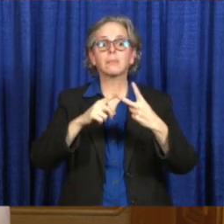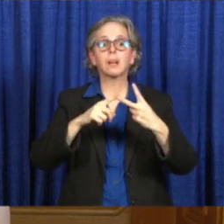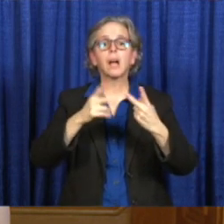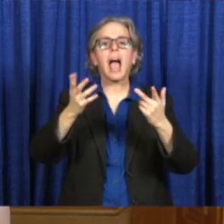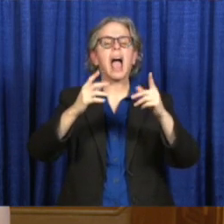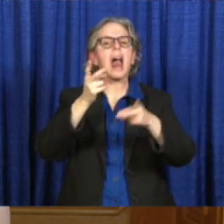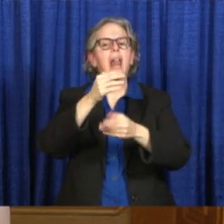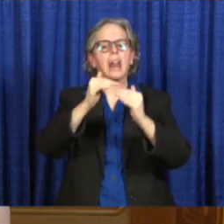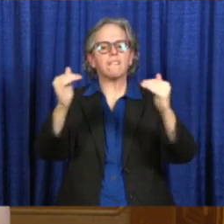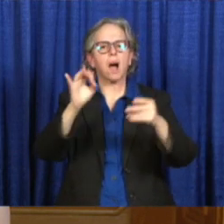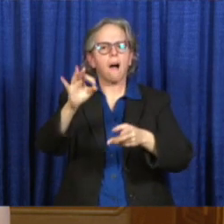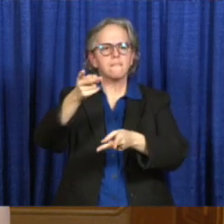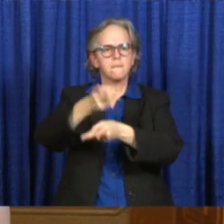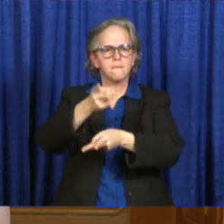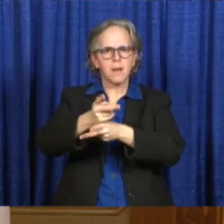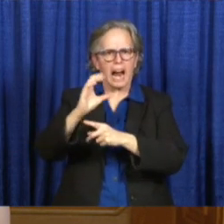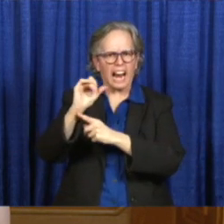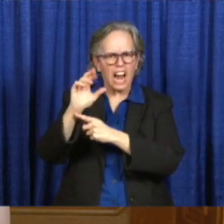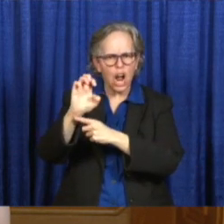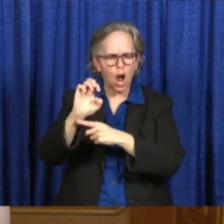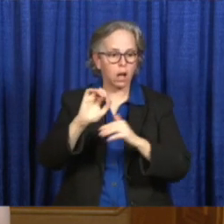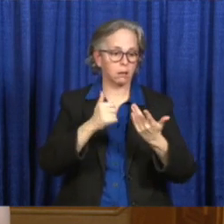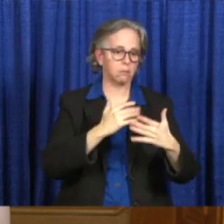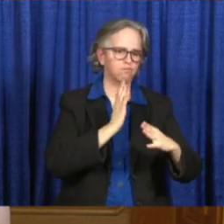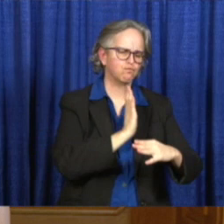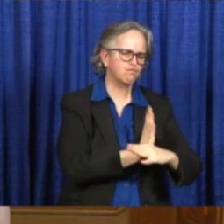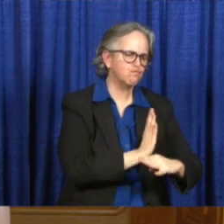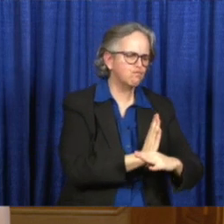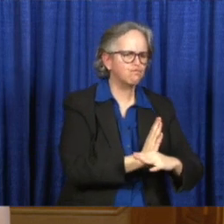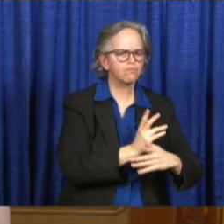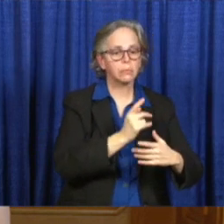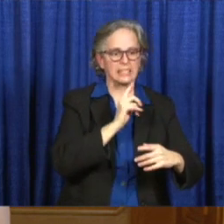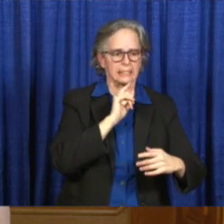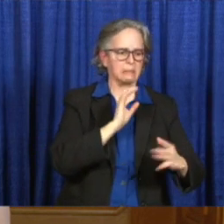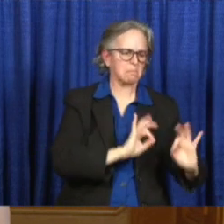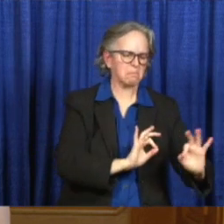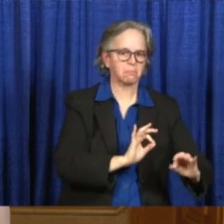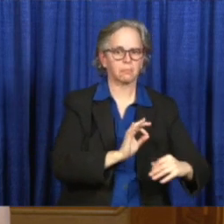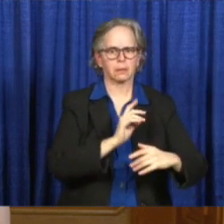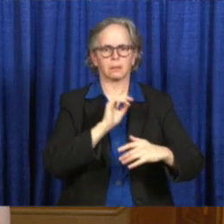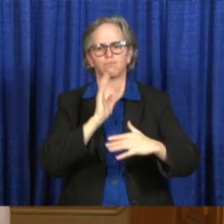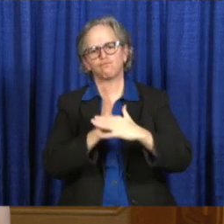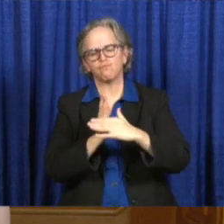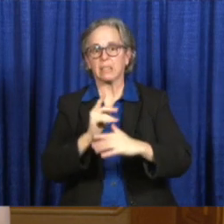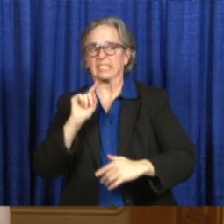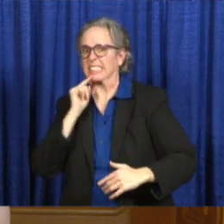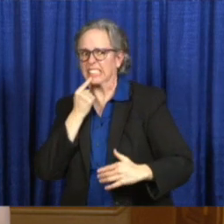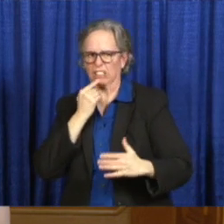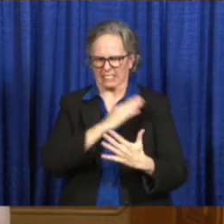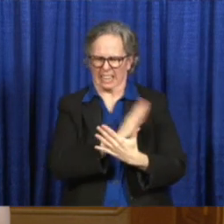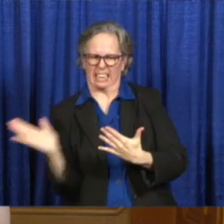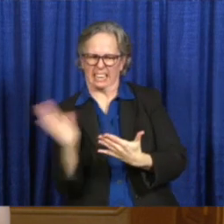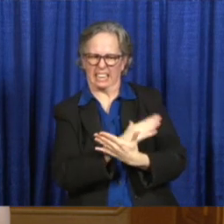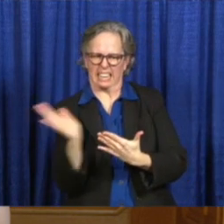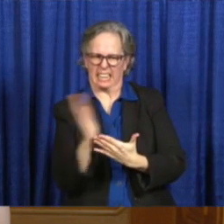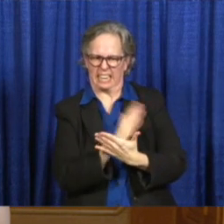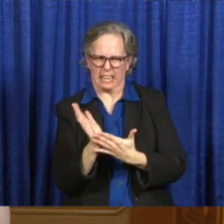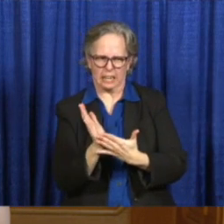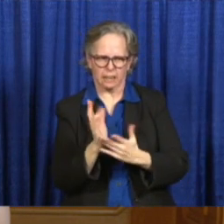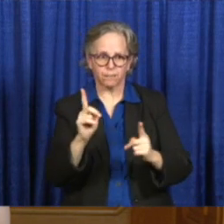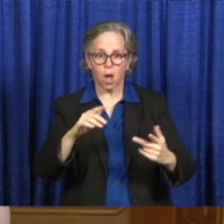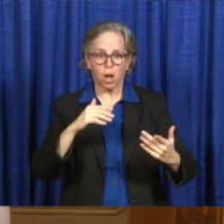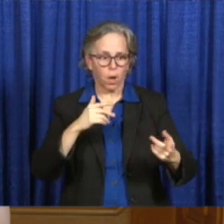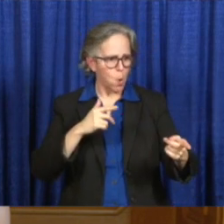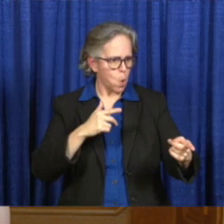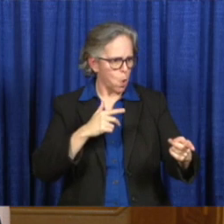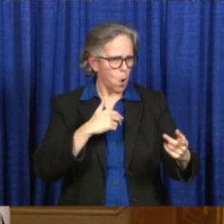hospital, and your situation gets more difficult, and it might necessitate, based on medical decision, a move from